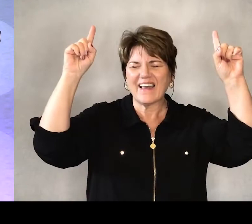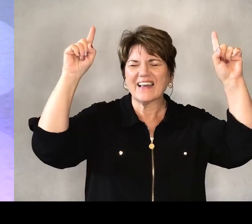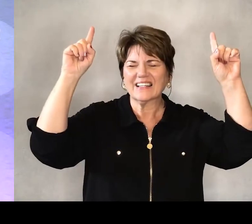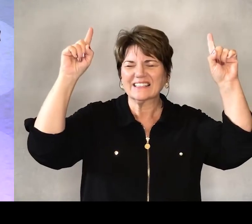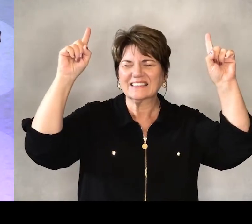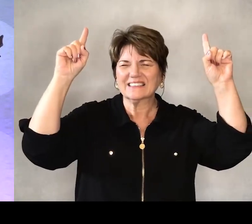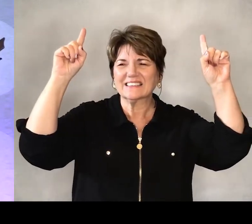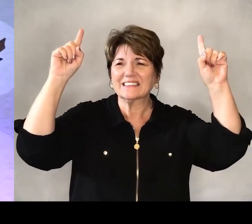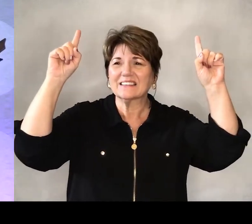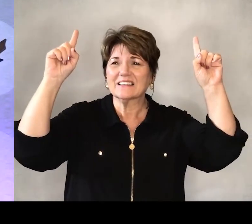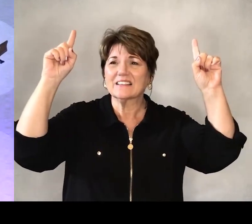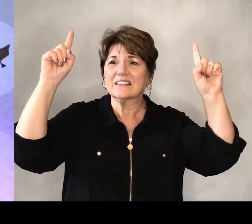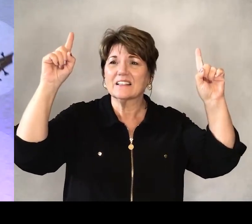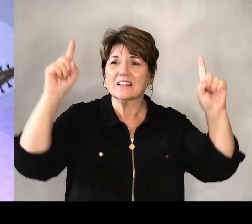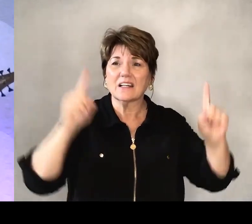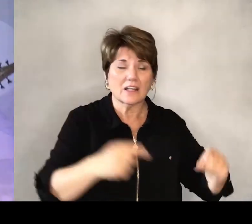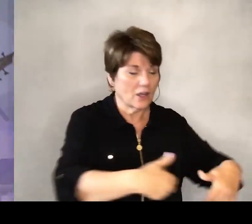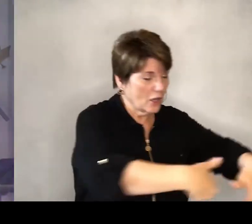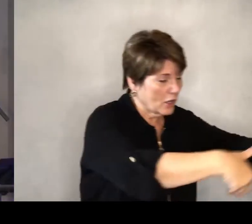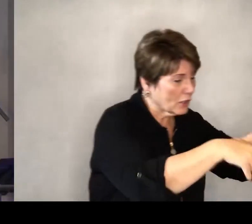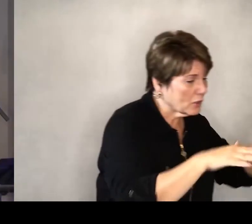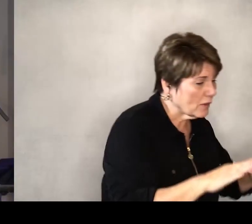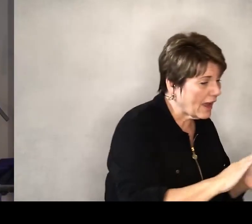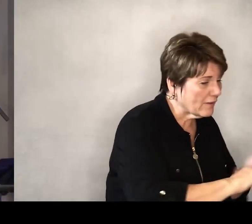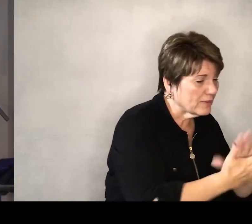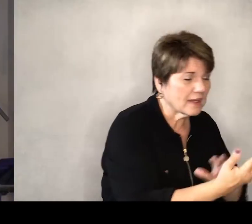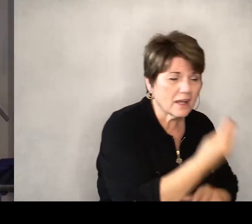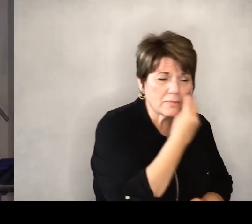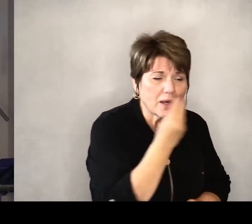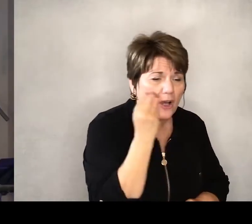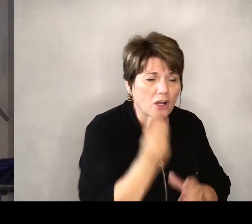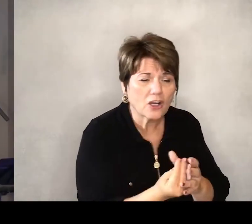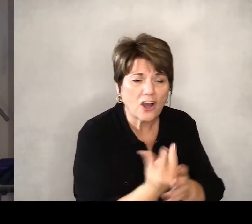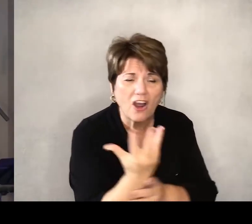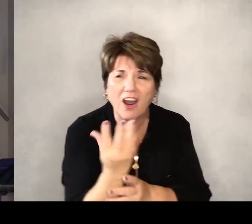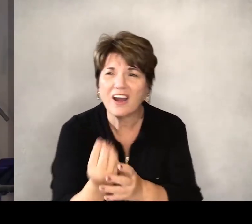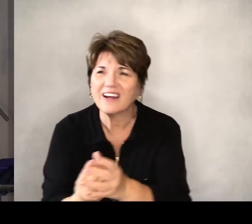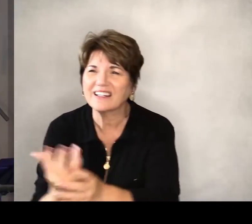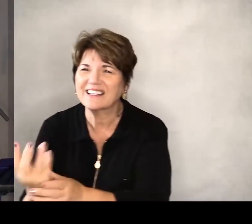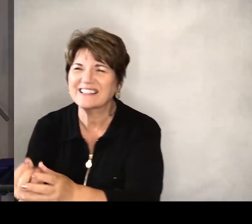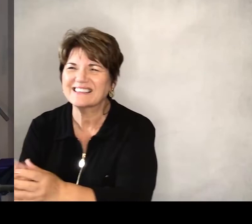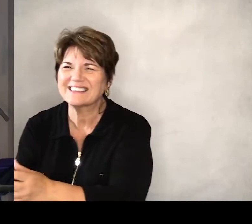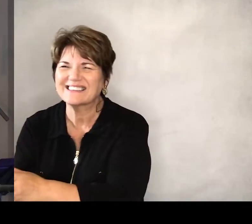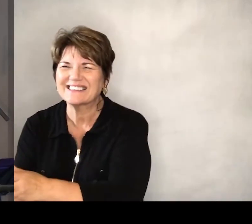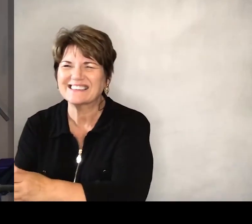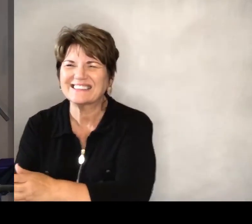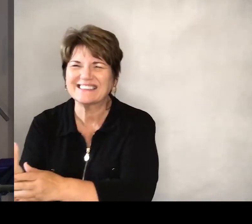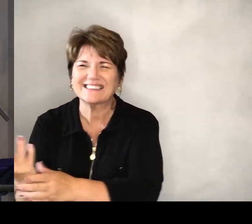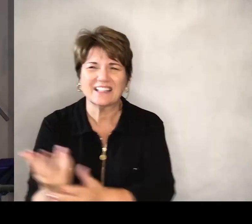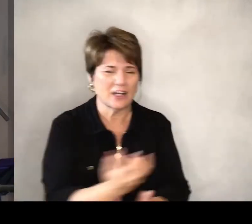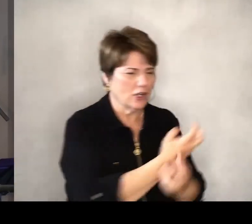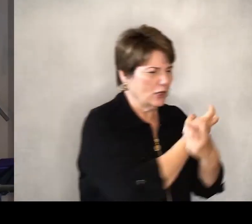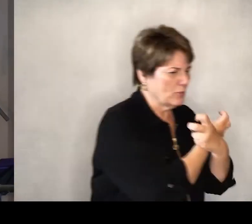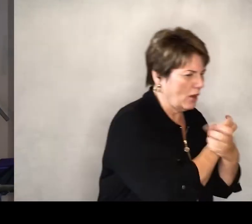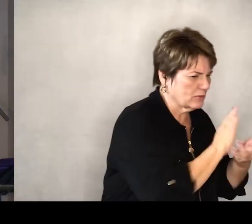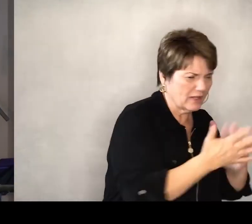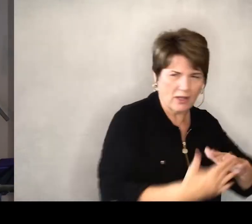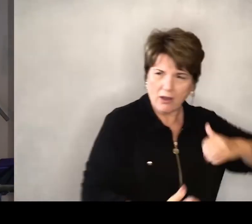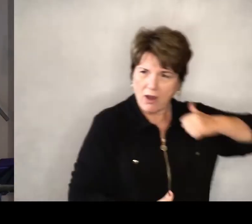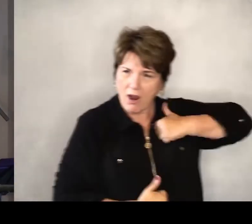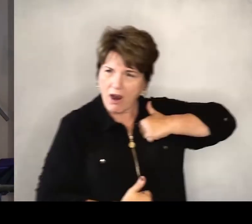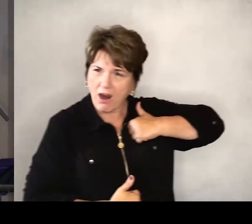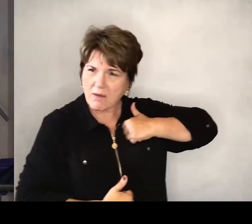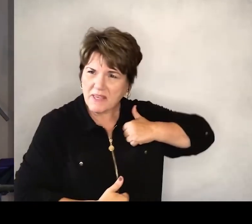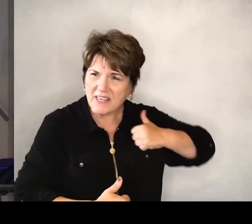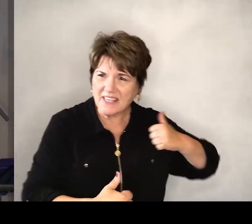can. You turn graves into gardens. You turn bones